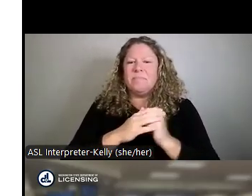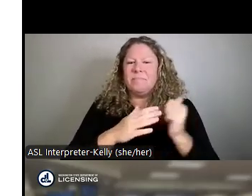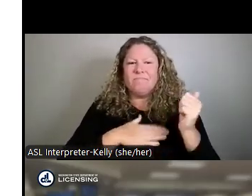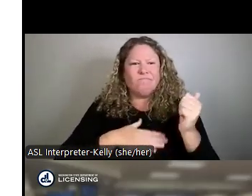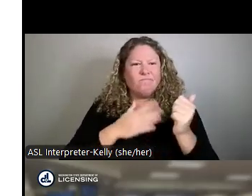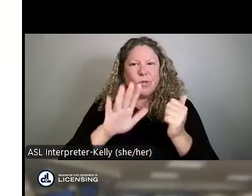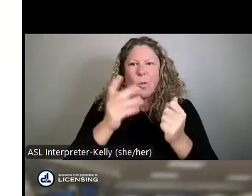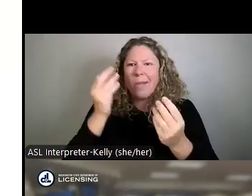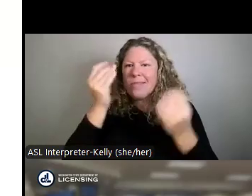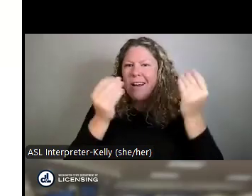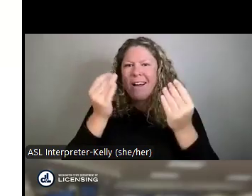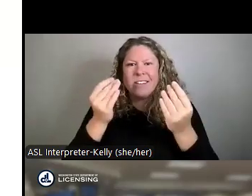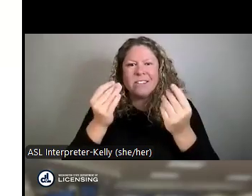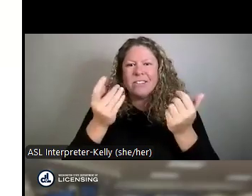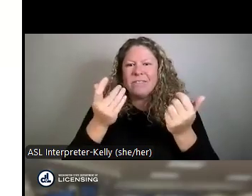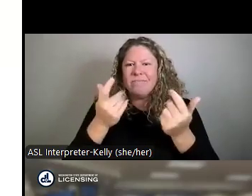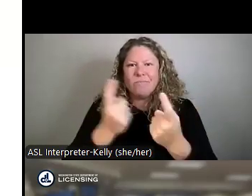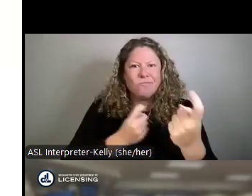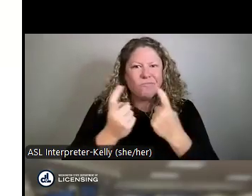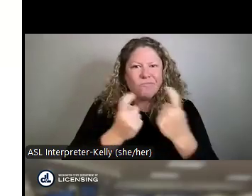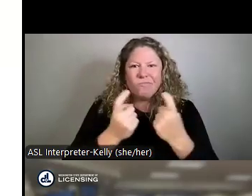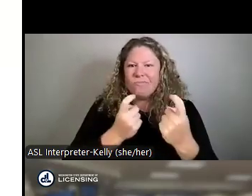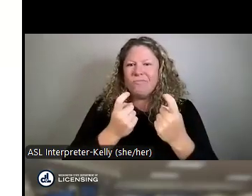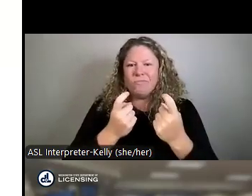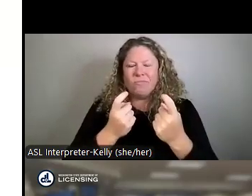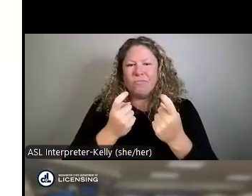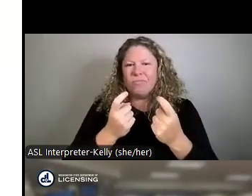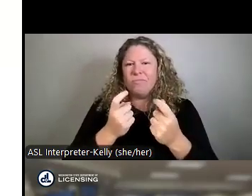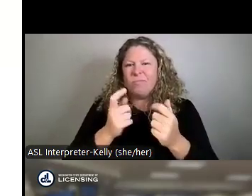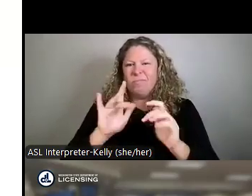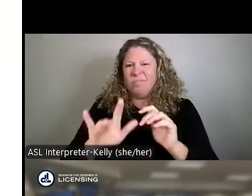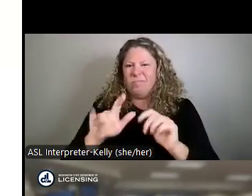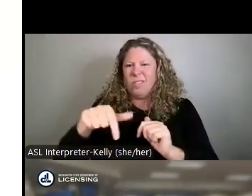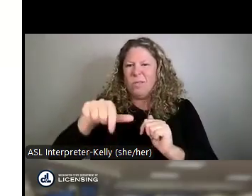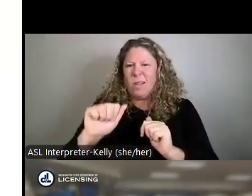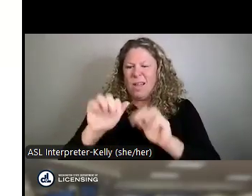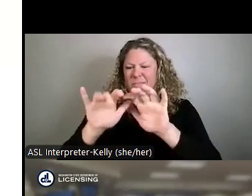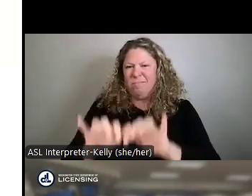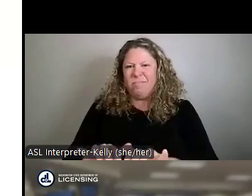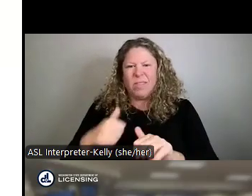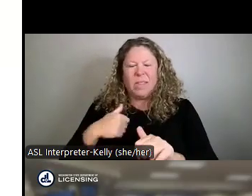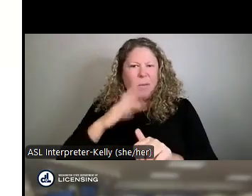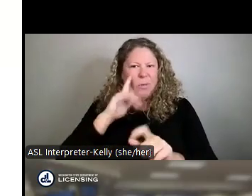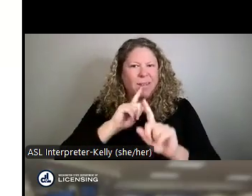pop your thoughts and questions in, and we'll tackle those at the end of the presentation with you all.